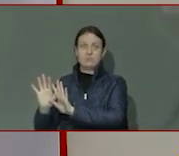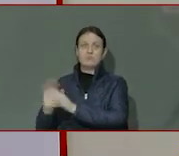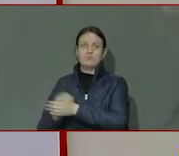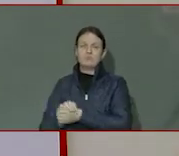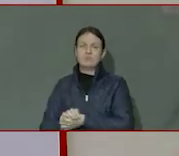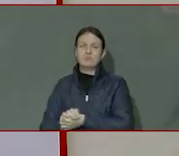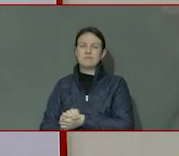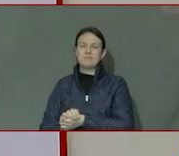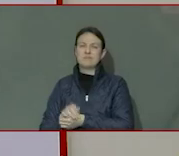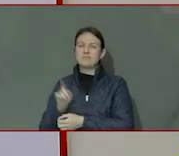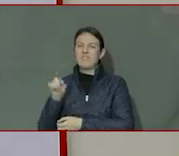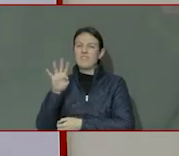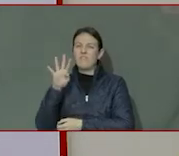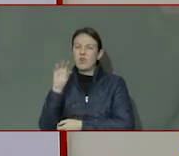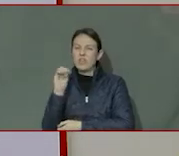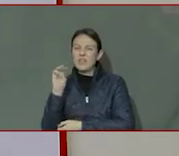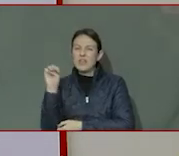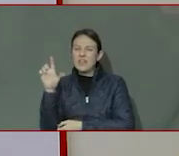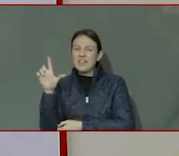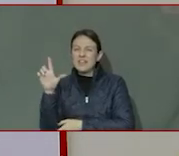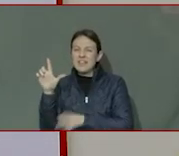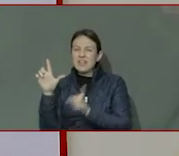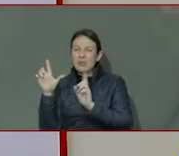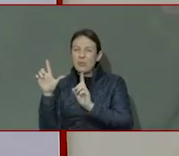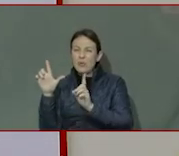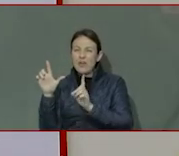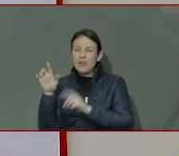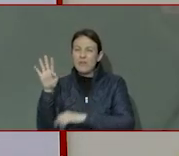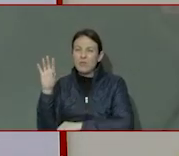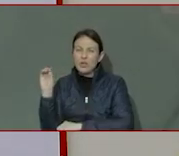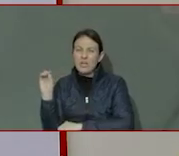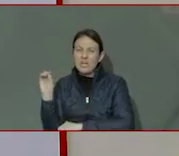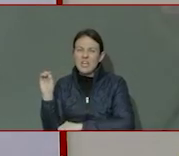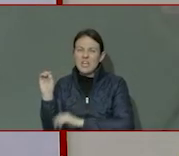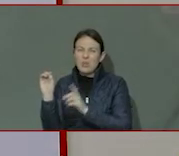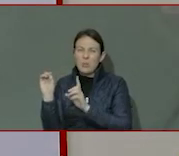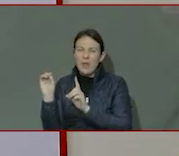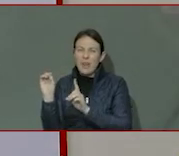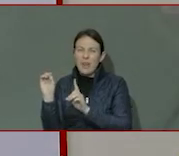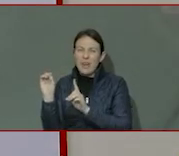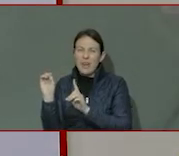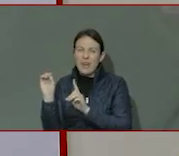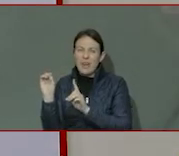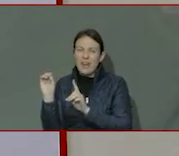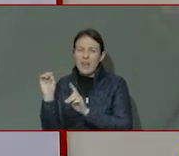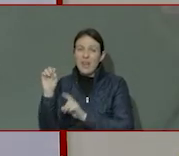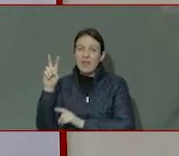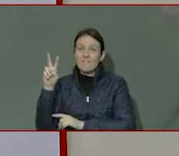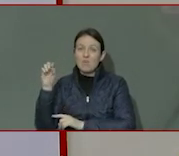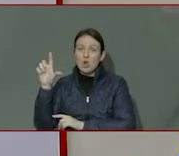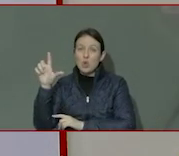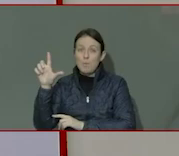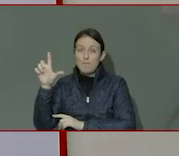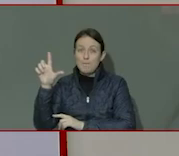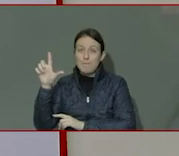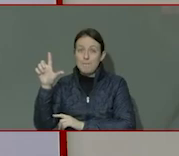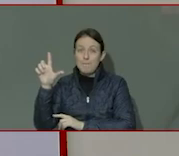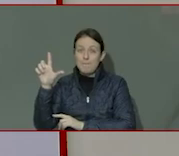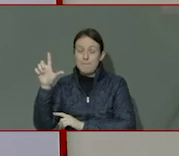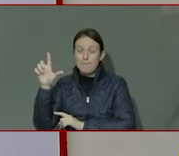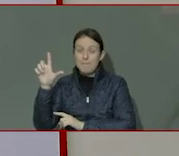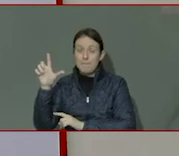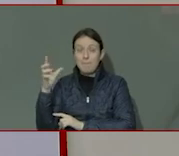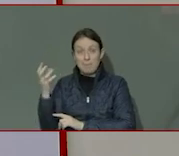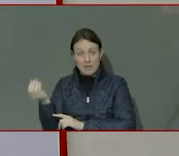What quantity is 40 milliliters? It is the volume that's given to you. However, we